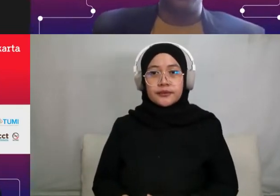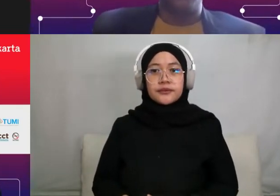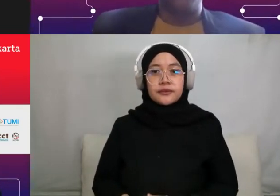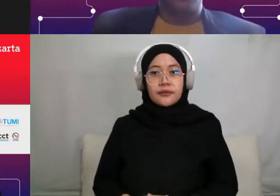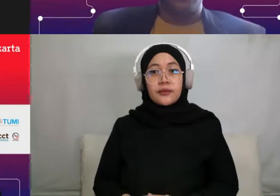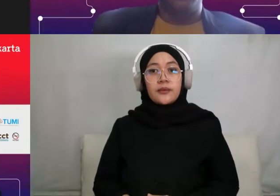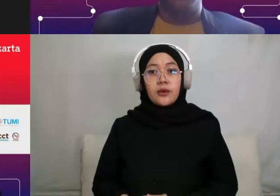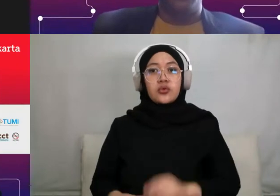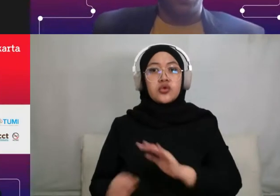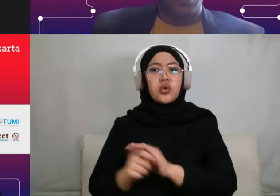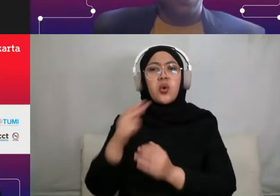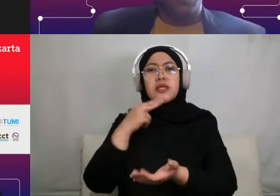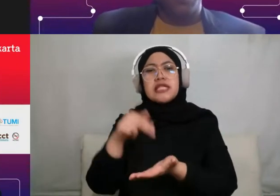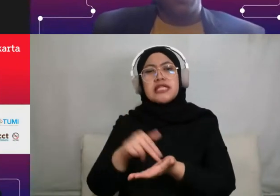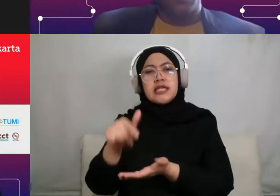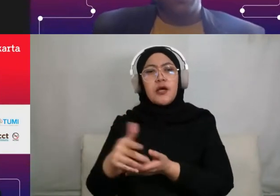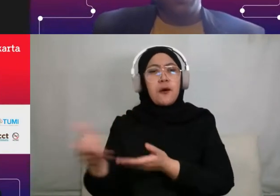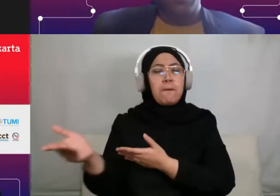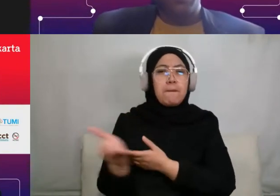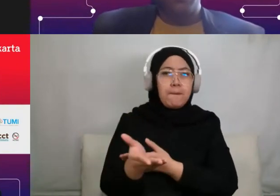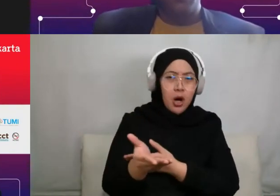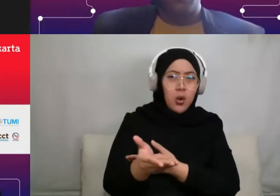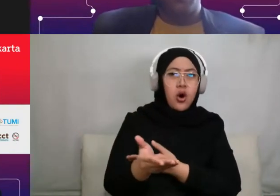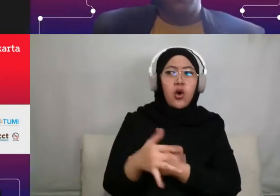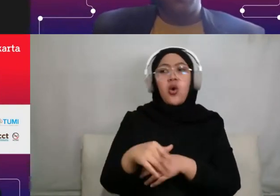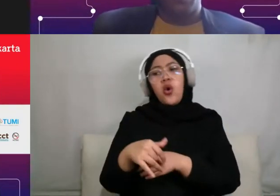the GVW loads.